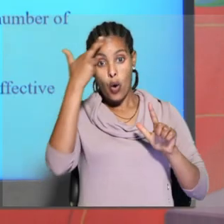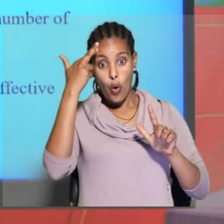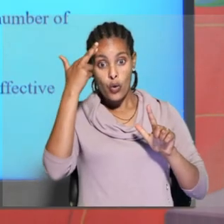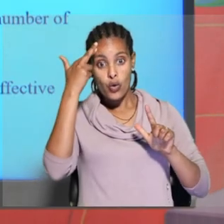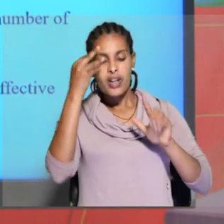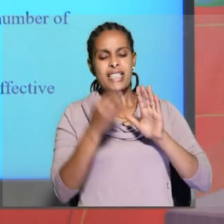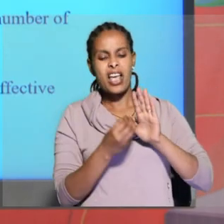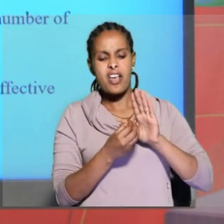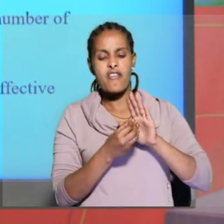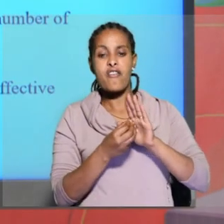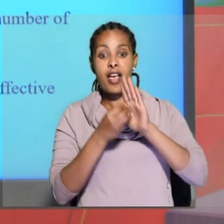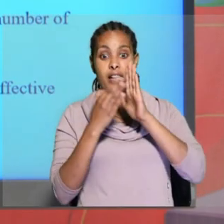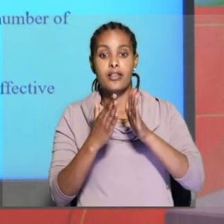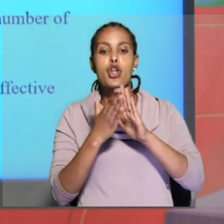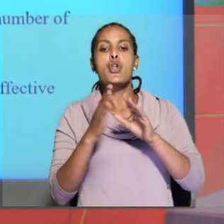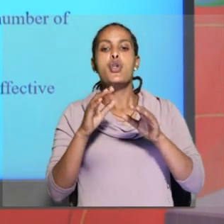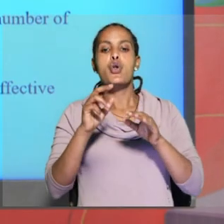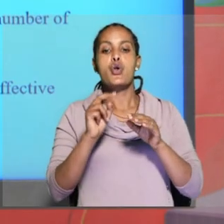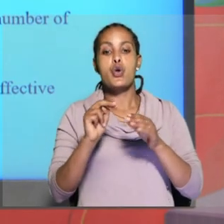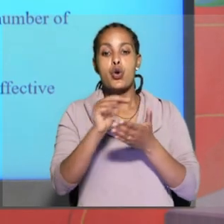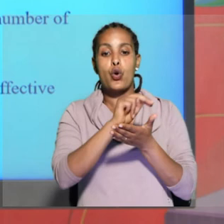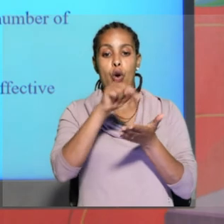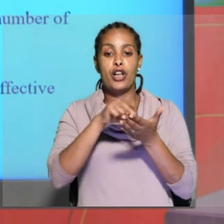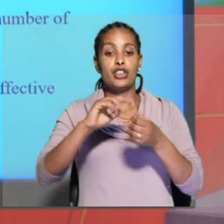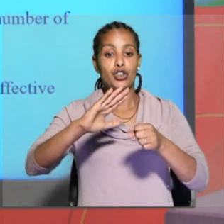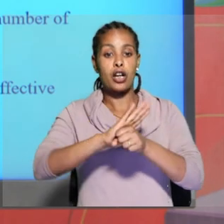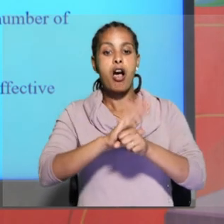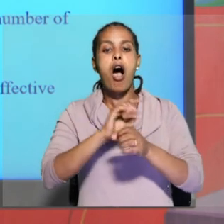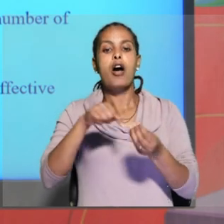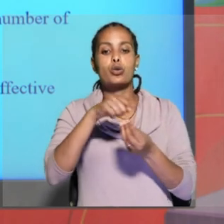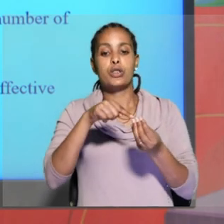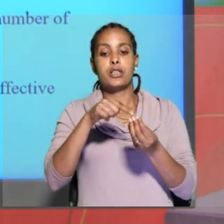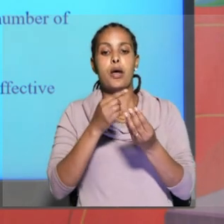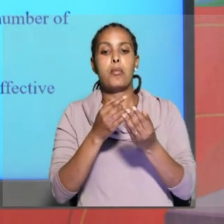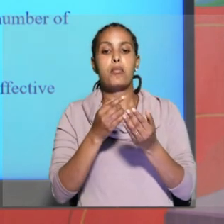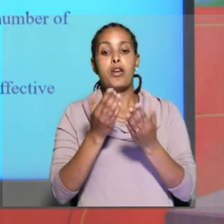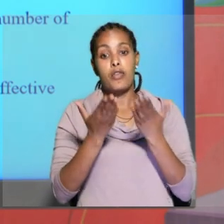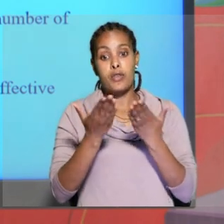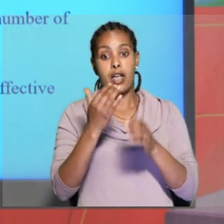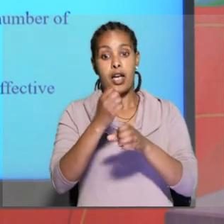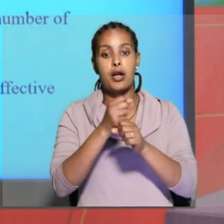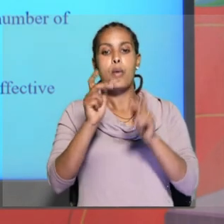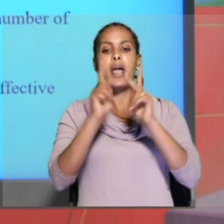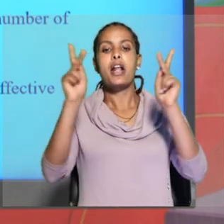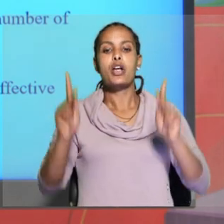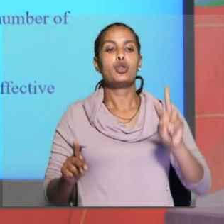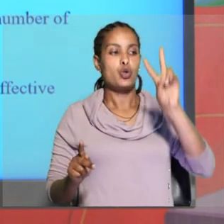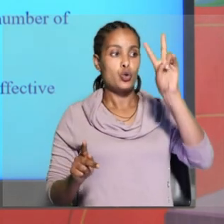the effective nuclear charge increases across a period. If we take